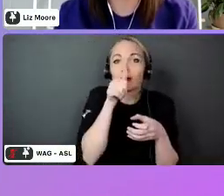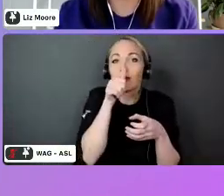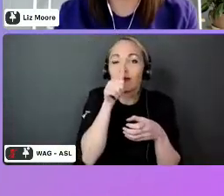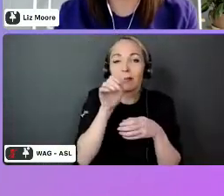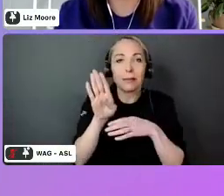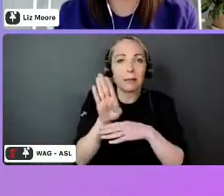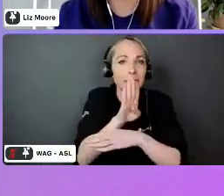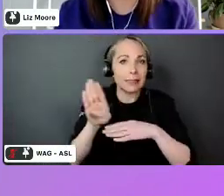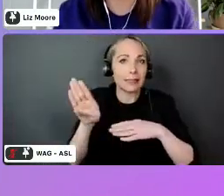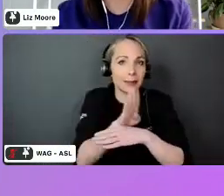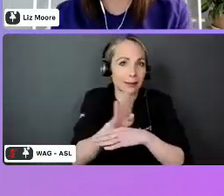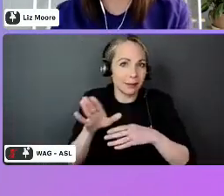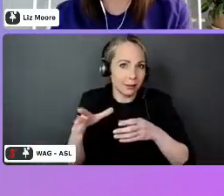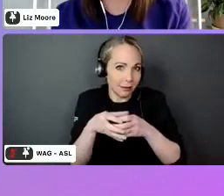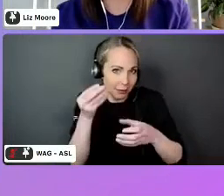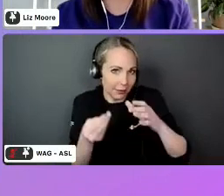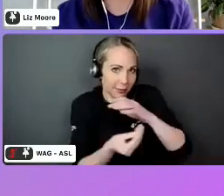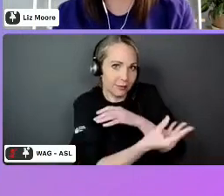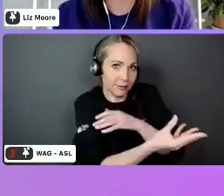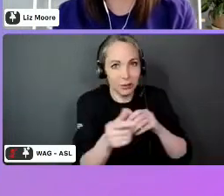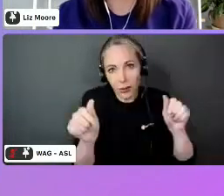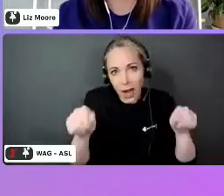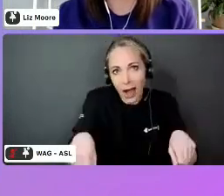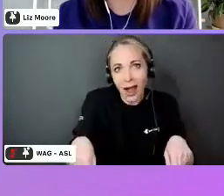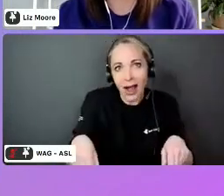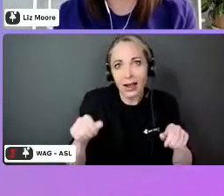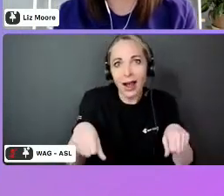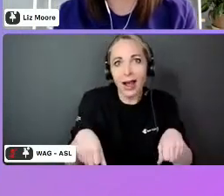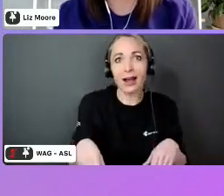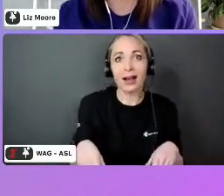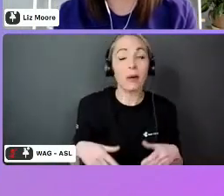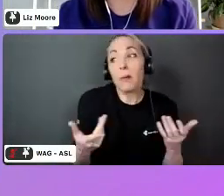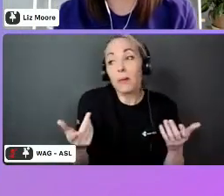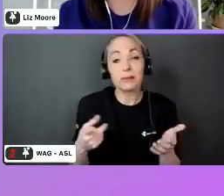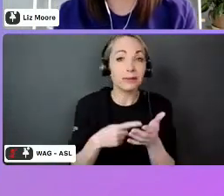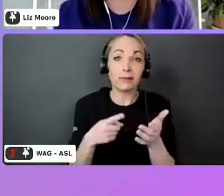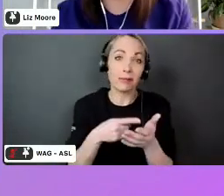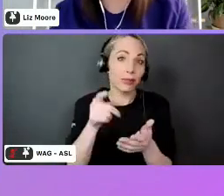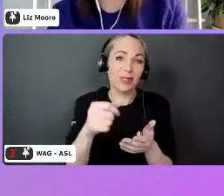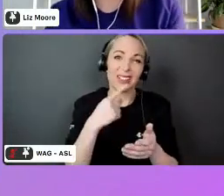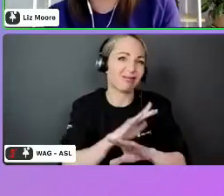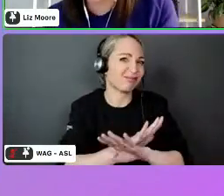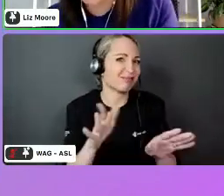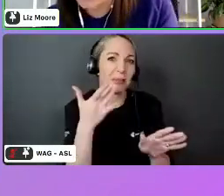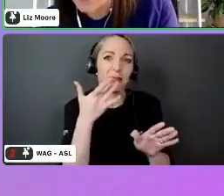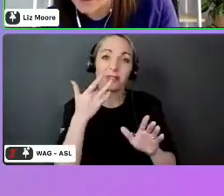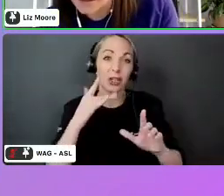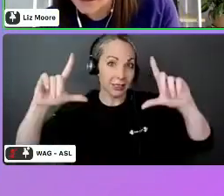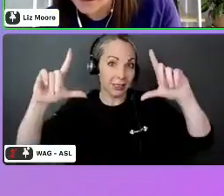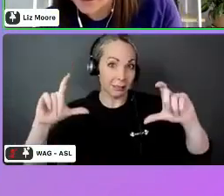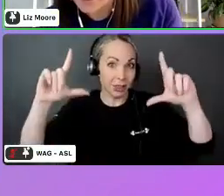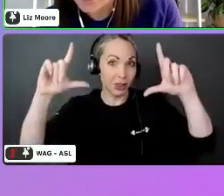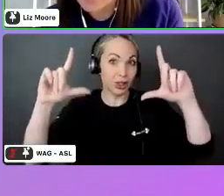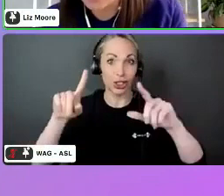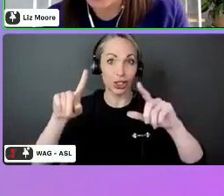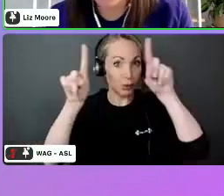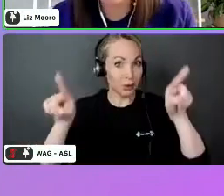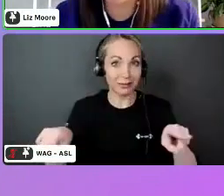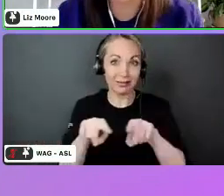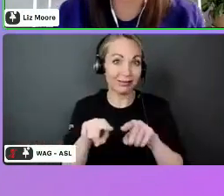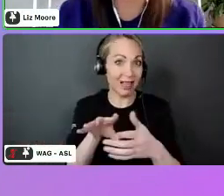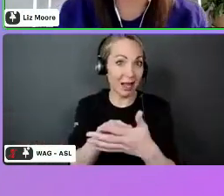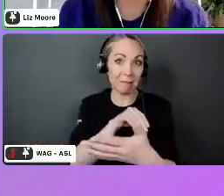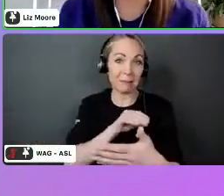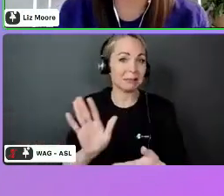there, but you can also always just opt out of it completely. All right. Let's go with one